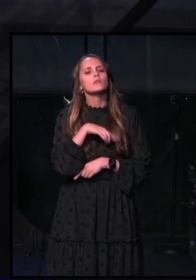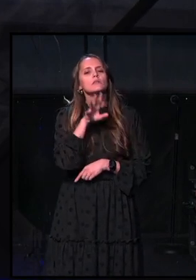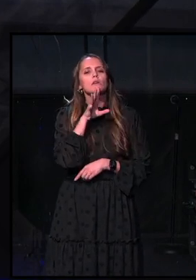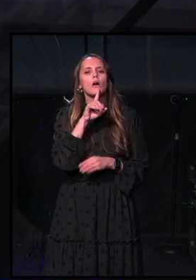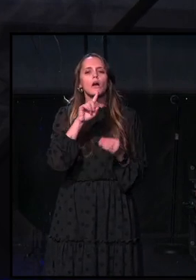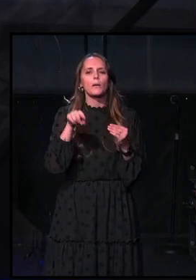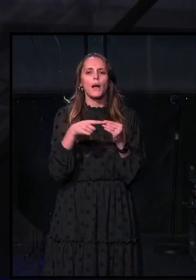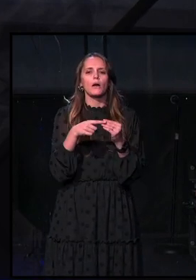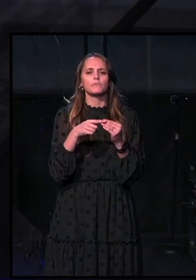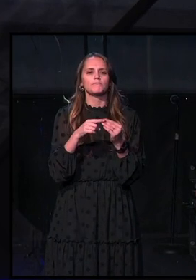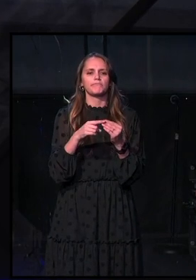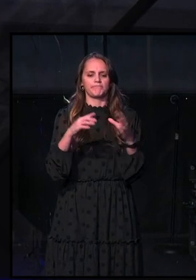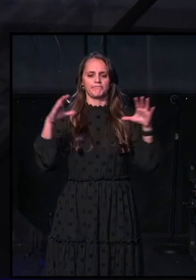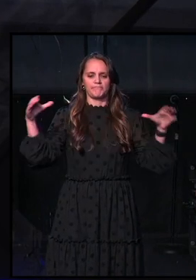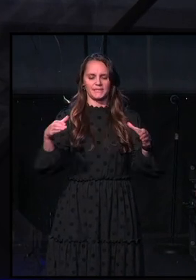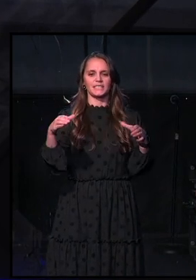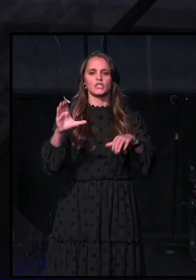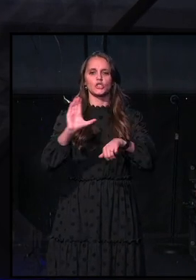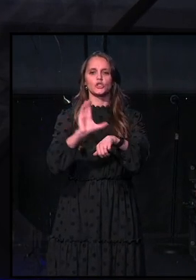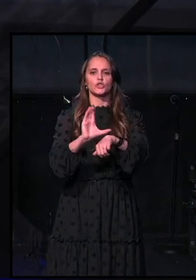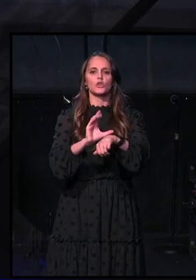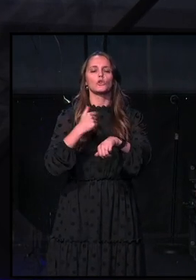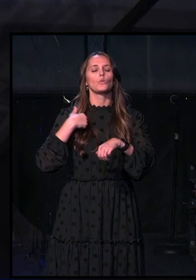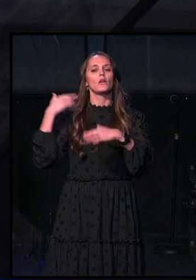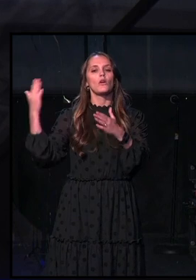our core membership class today